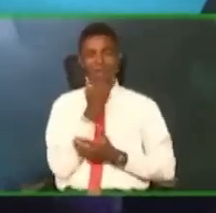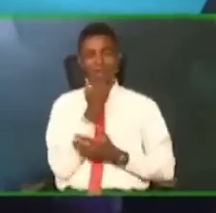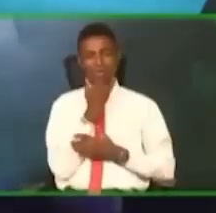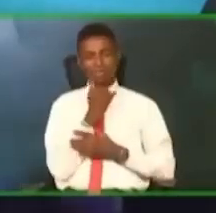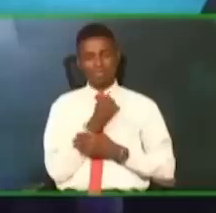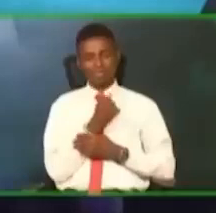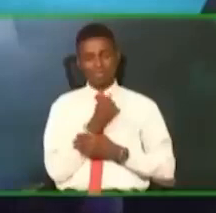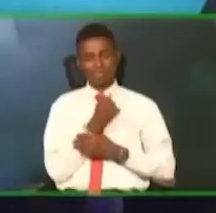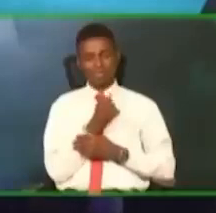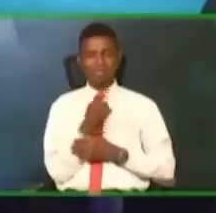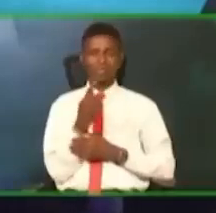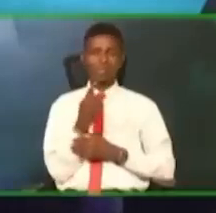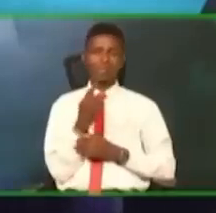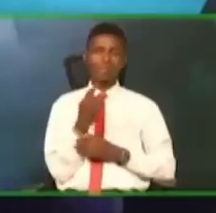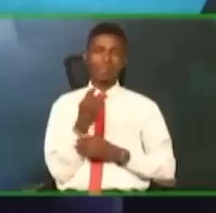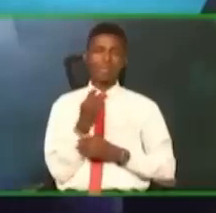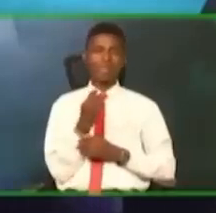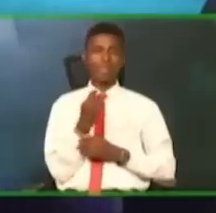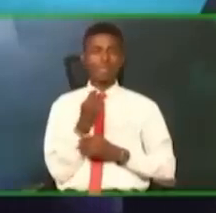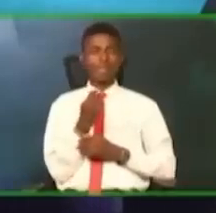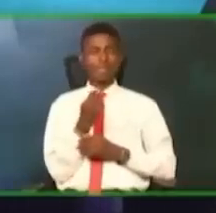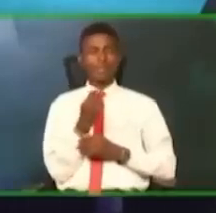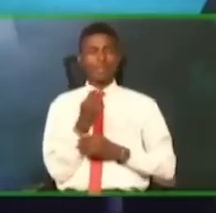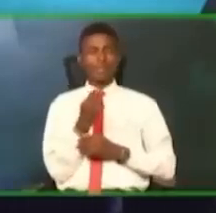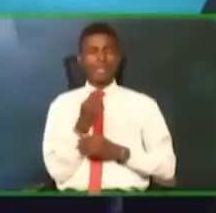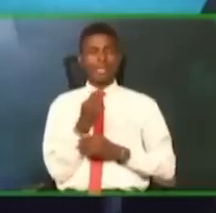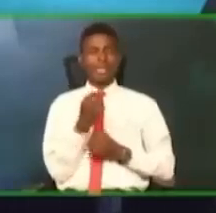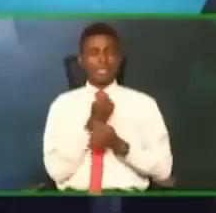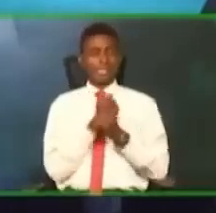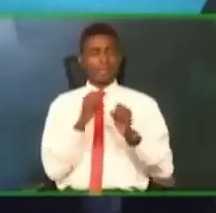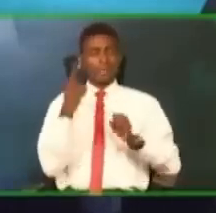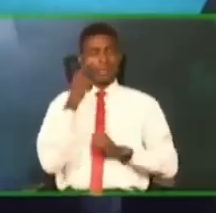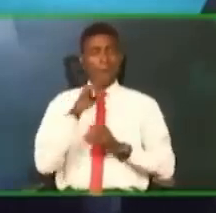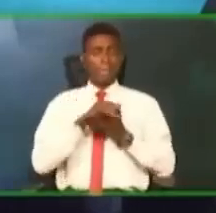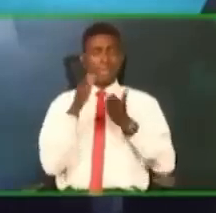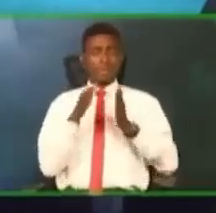The margin of safety for the believer is dwelling with the word.